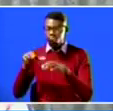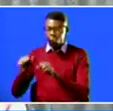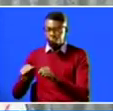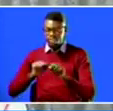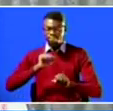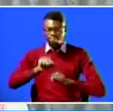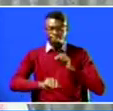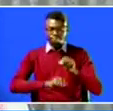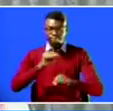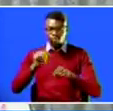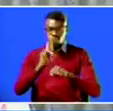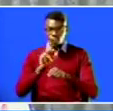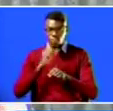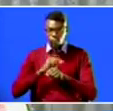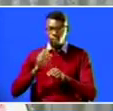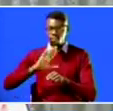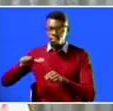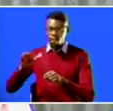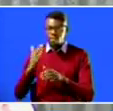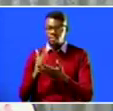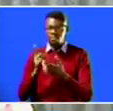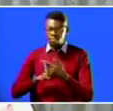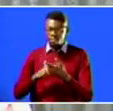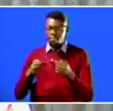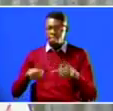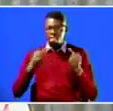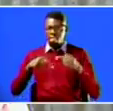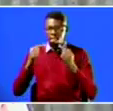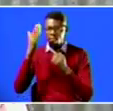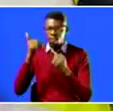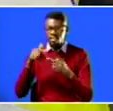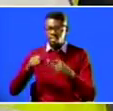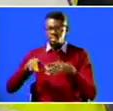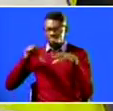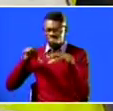naye, anarundisha, wanapigania makelele kwa sababu anachukua kwa nguvu.